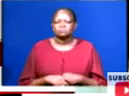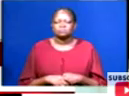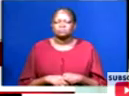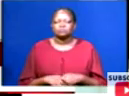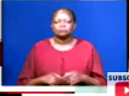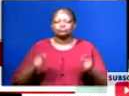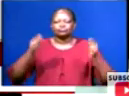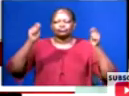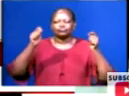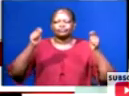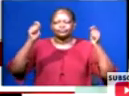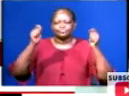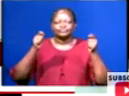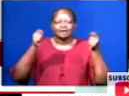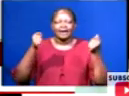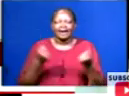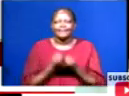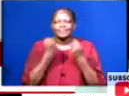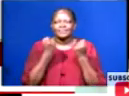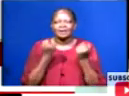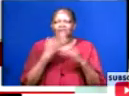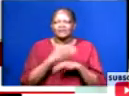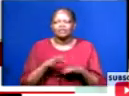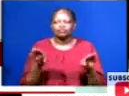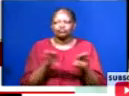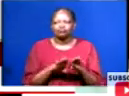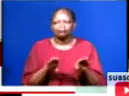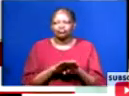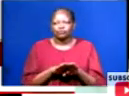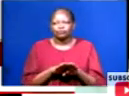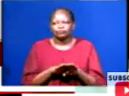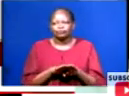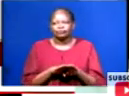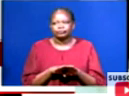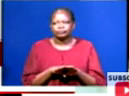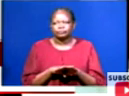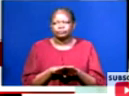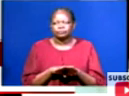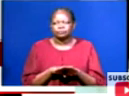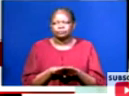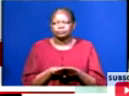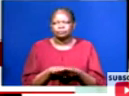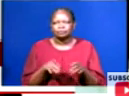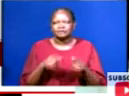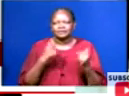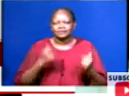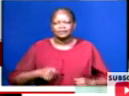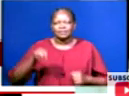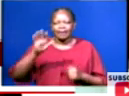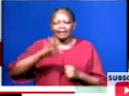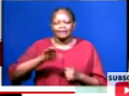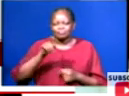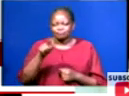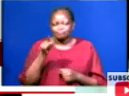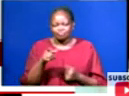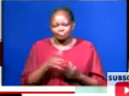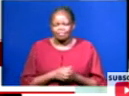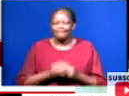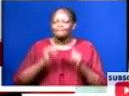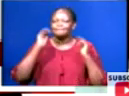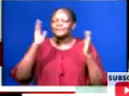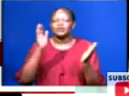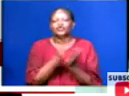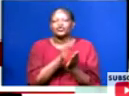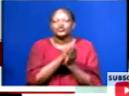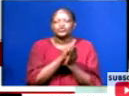demonstrations coming on the back of that temporary closure of the China Square. China Square being a major store along